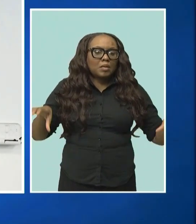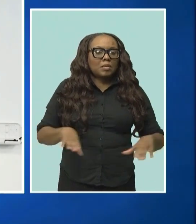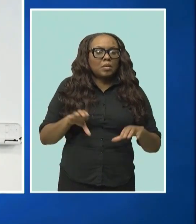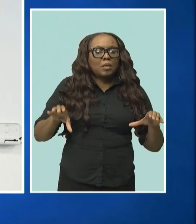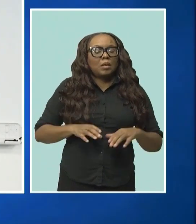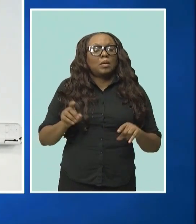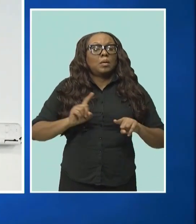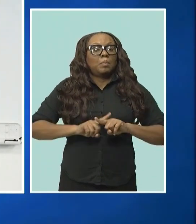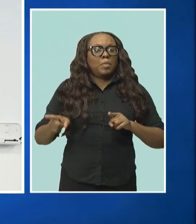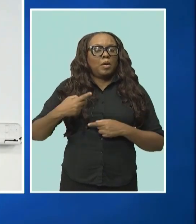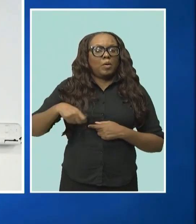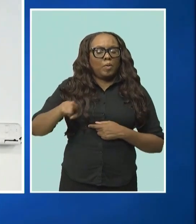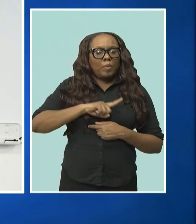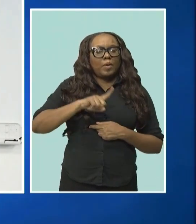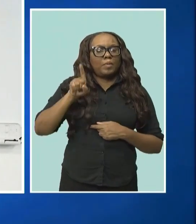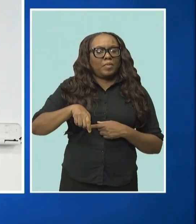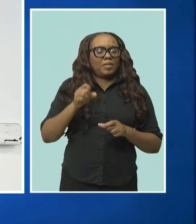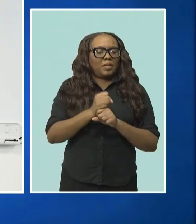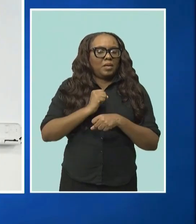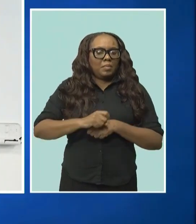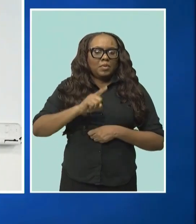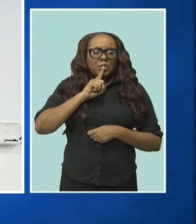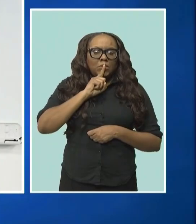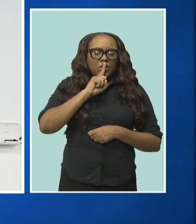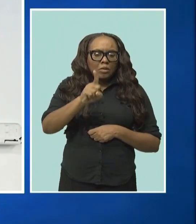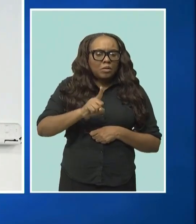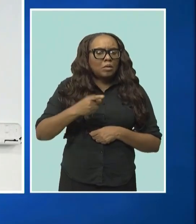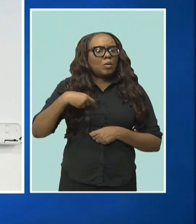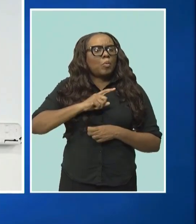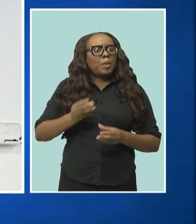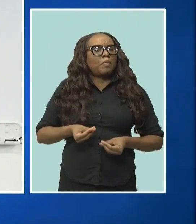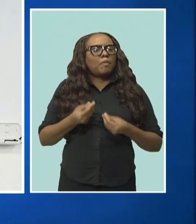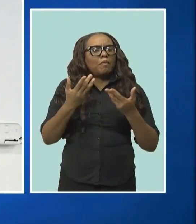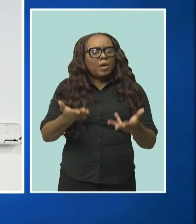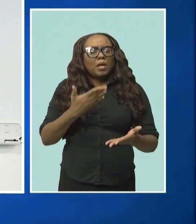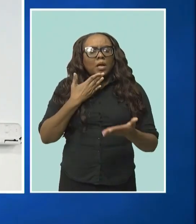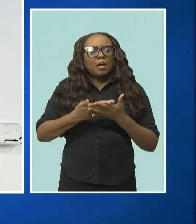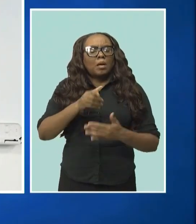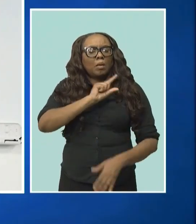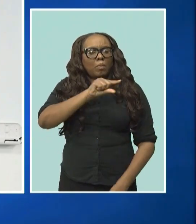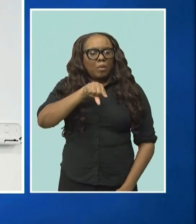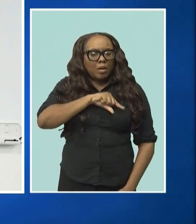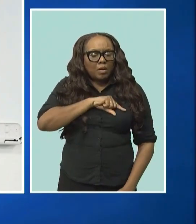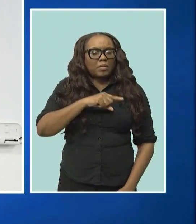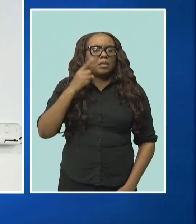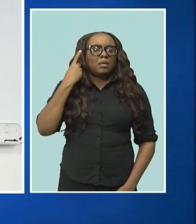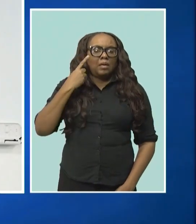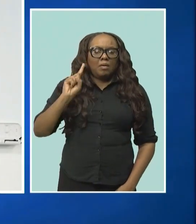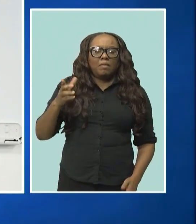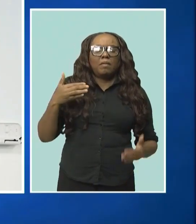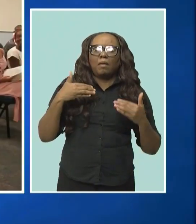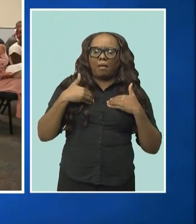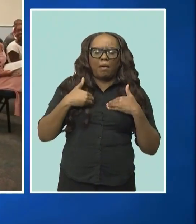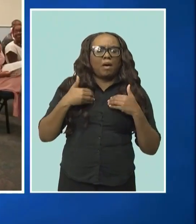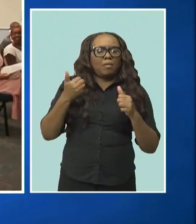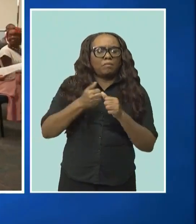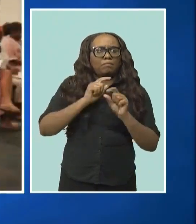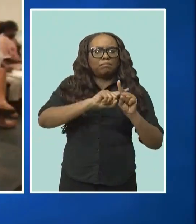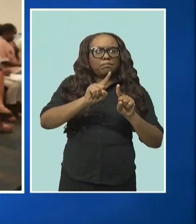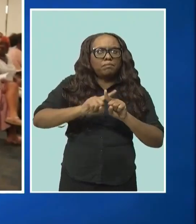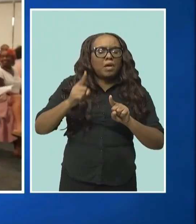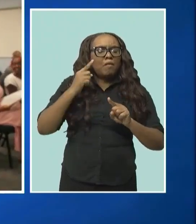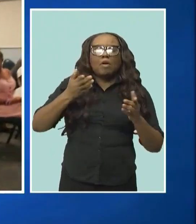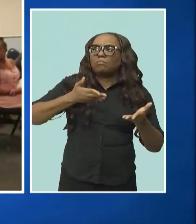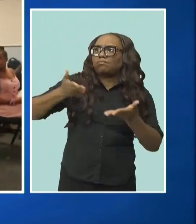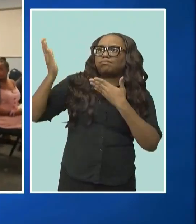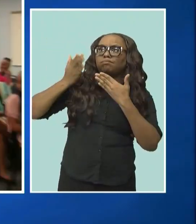as entrepreneurs to ensure that we provide the quality needed to export on a global market. She said